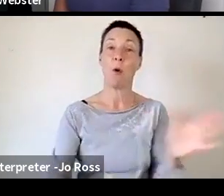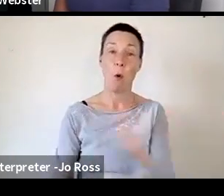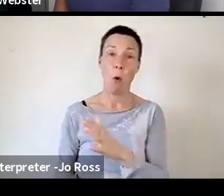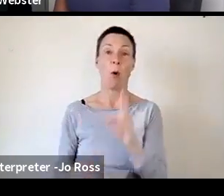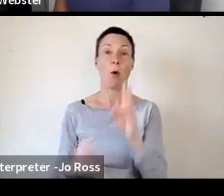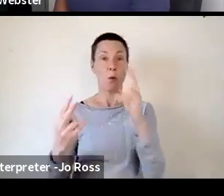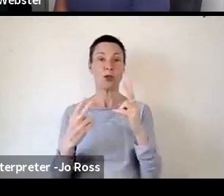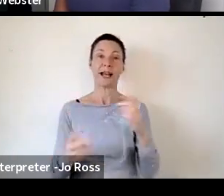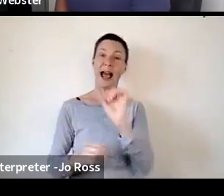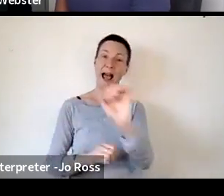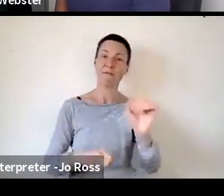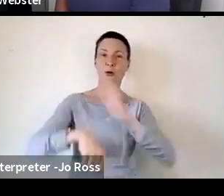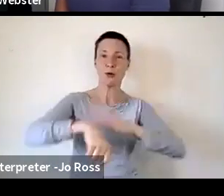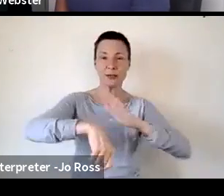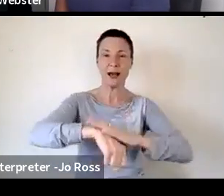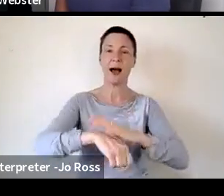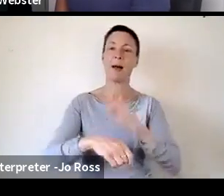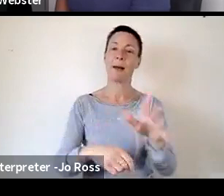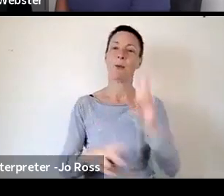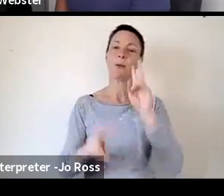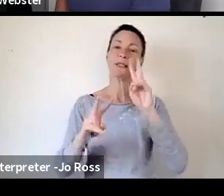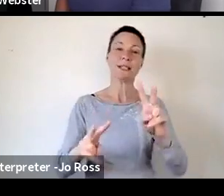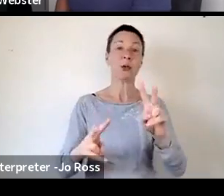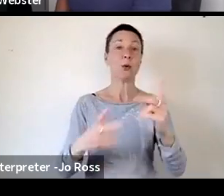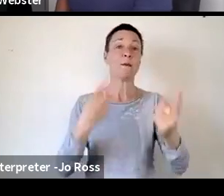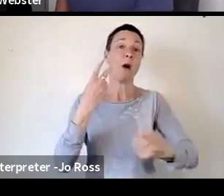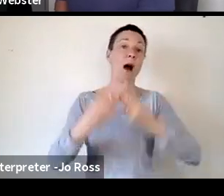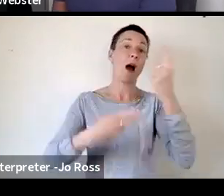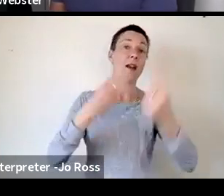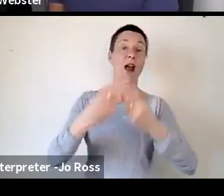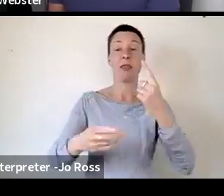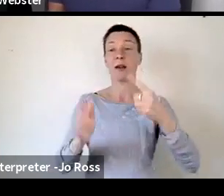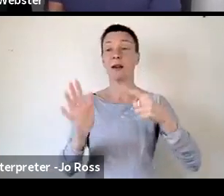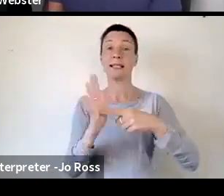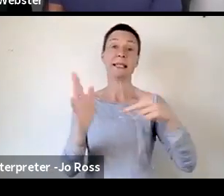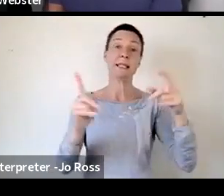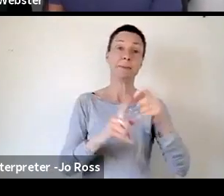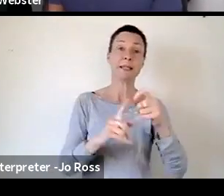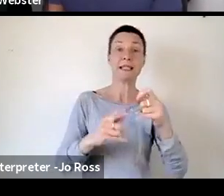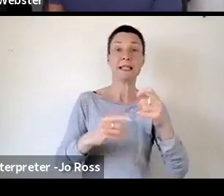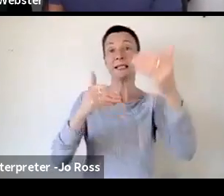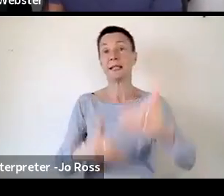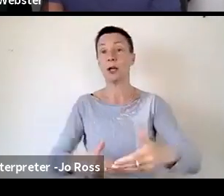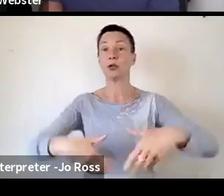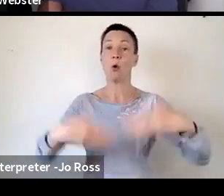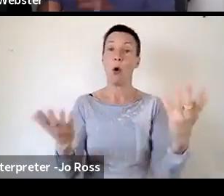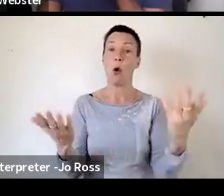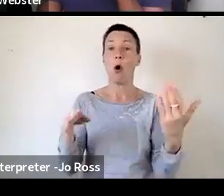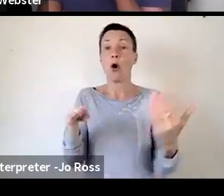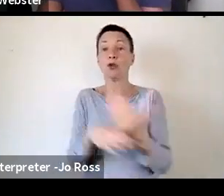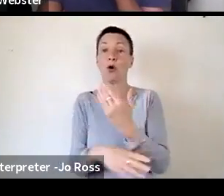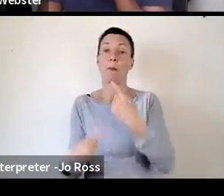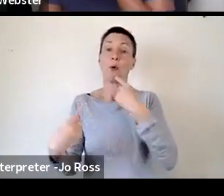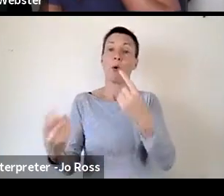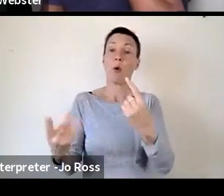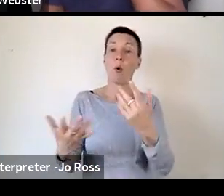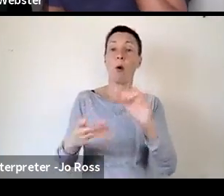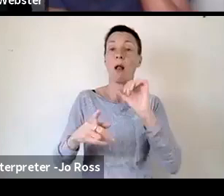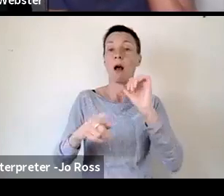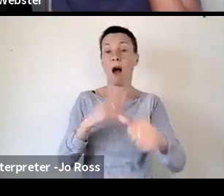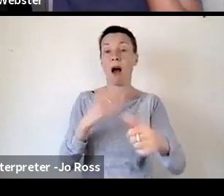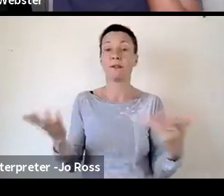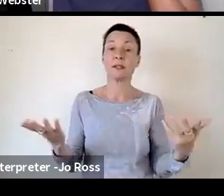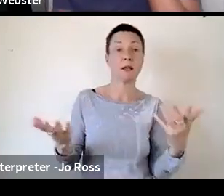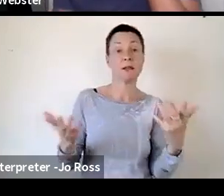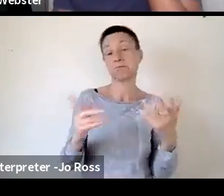watching, and you guys for your time, and we will see you for another TP session or jobs call interview perhaps,